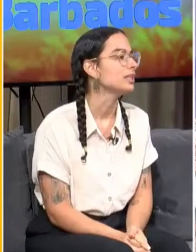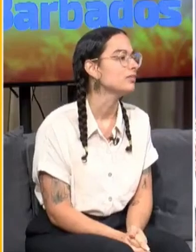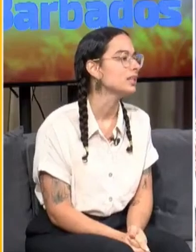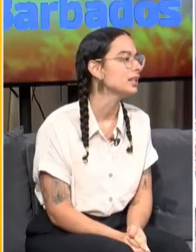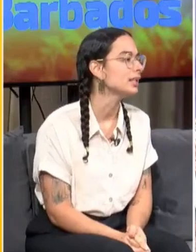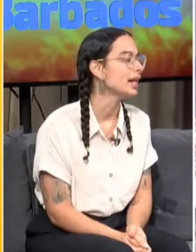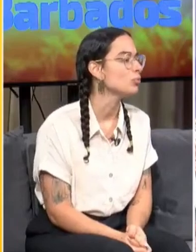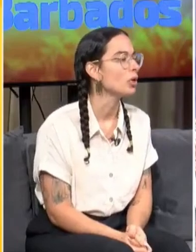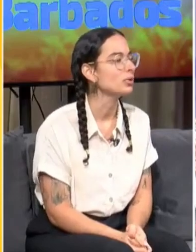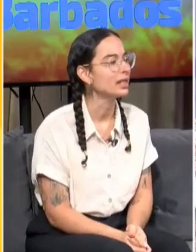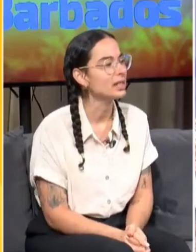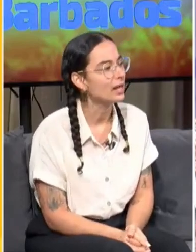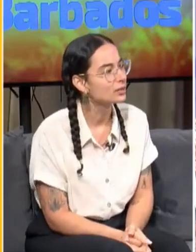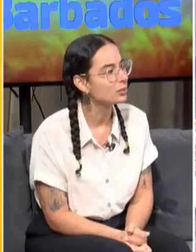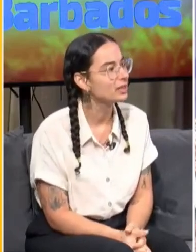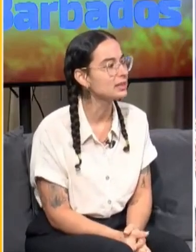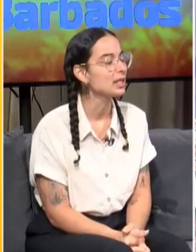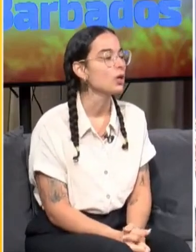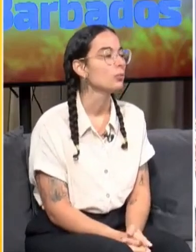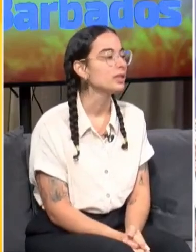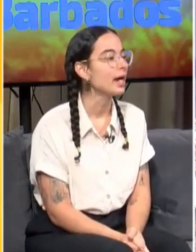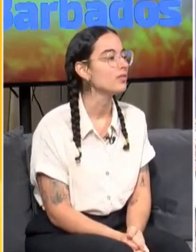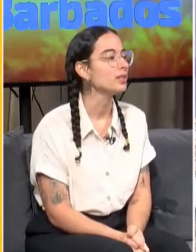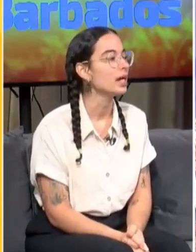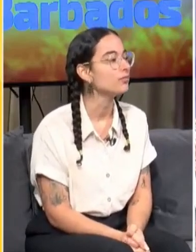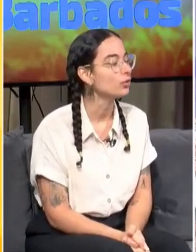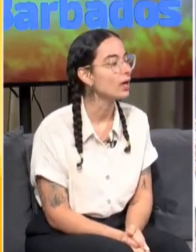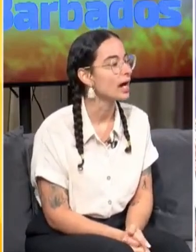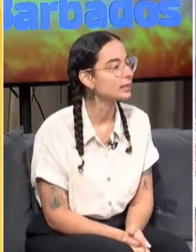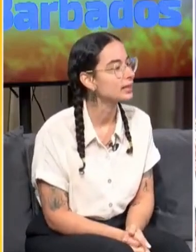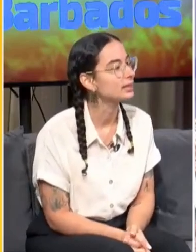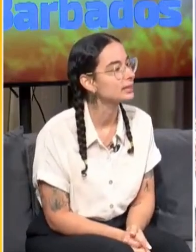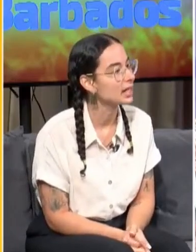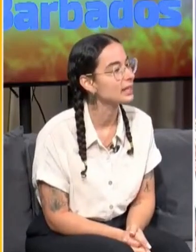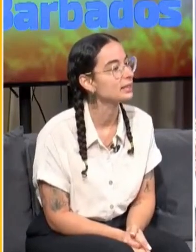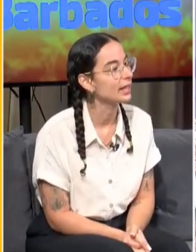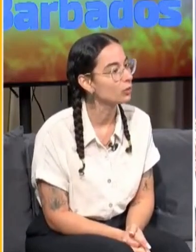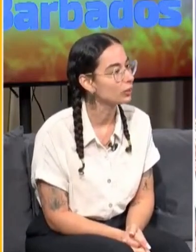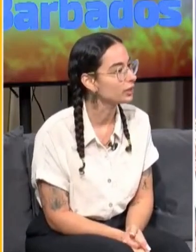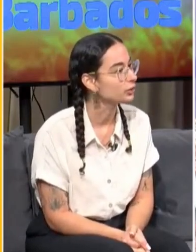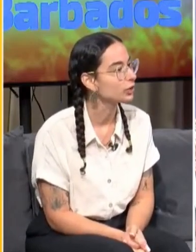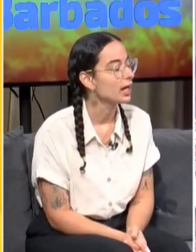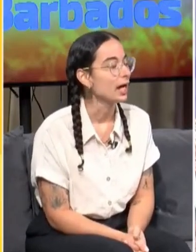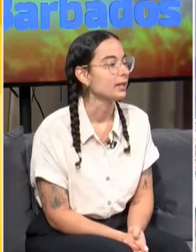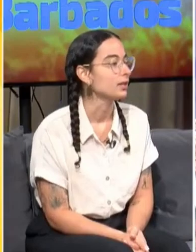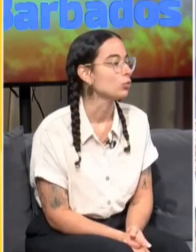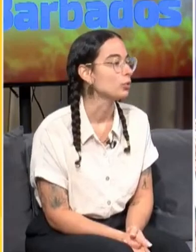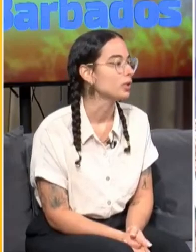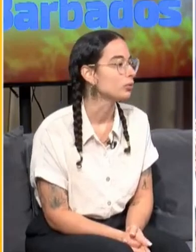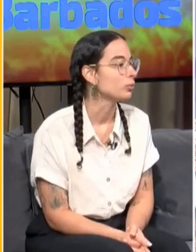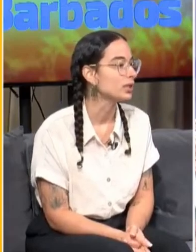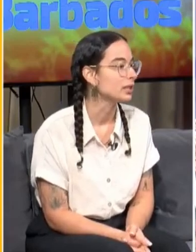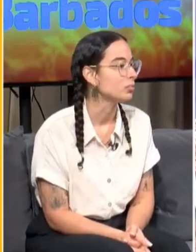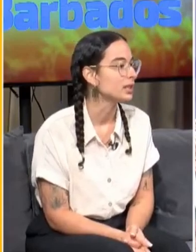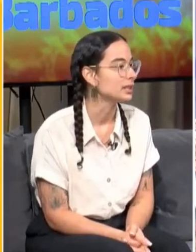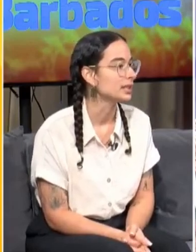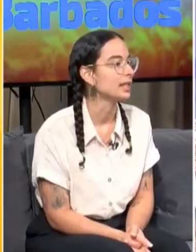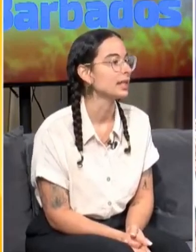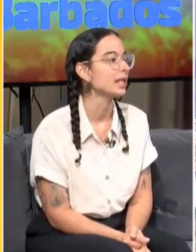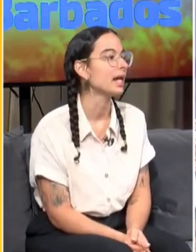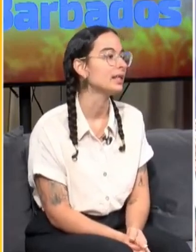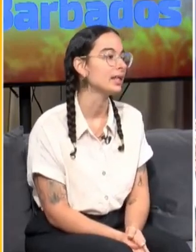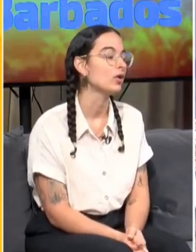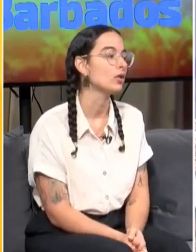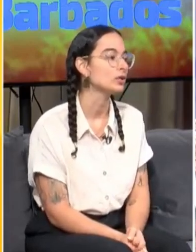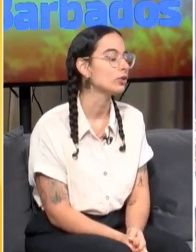for TV and public announcements, really having that full access to signed language, I think would be really the biggest